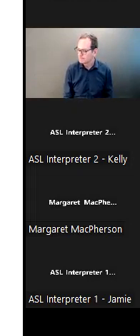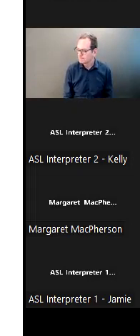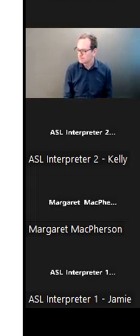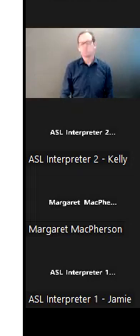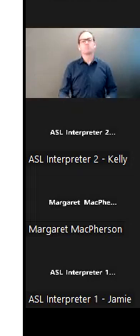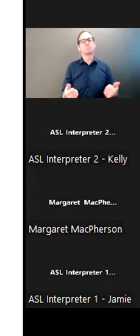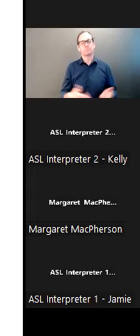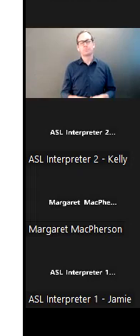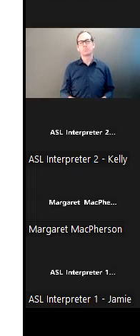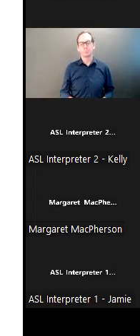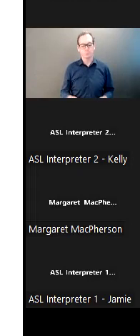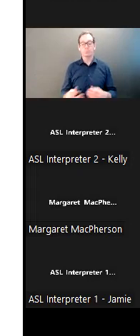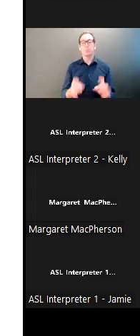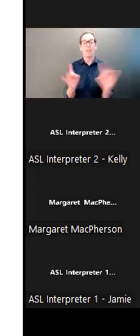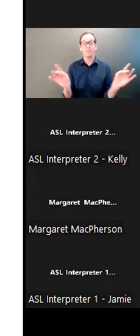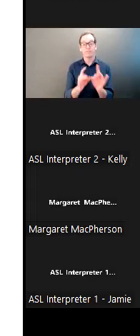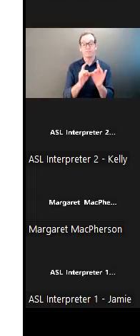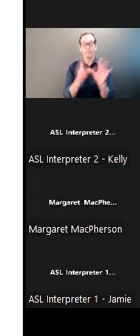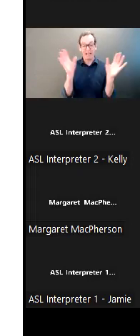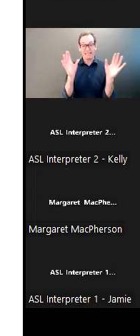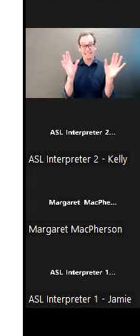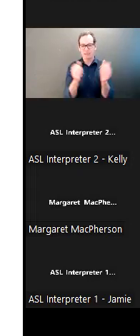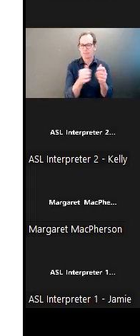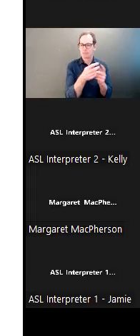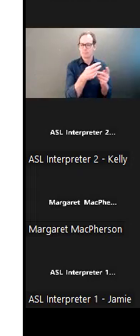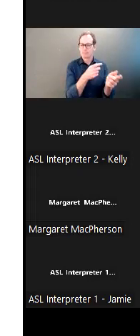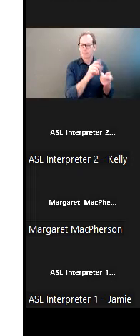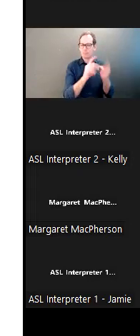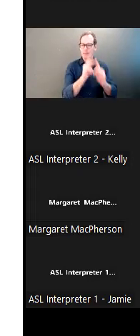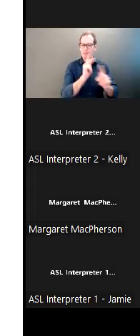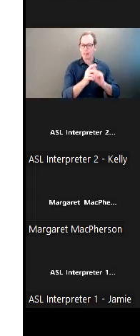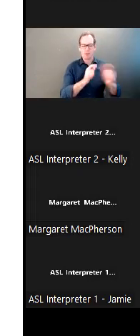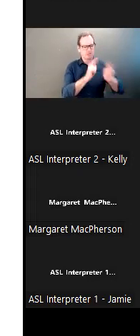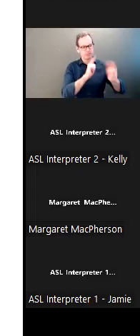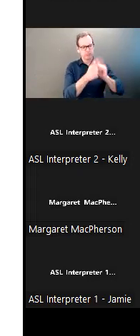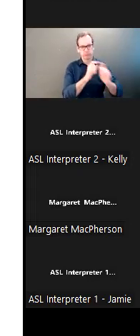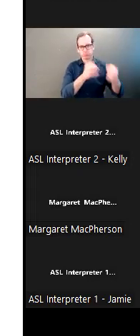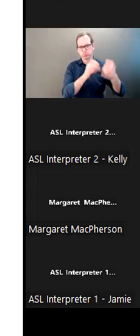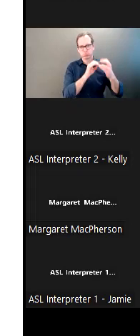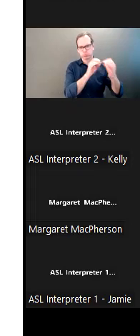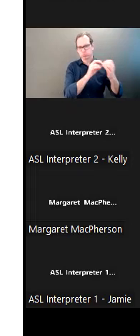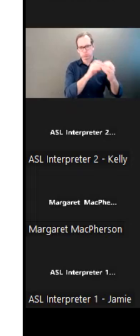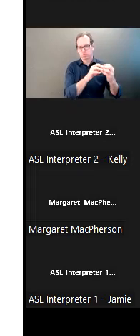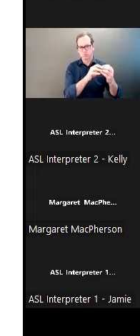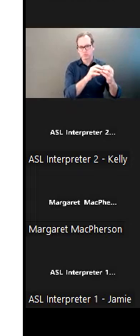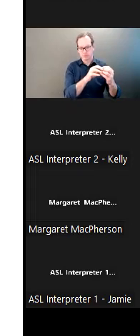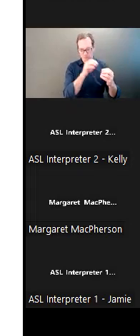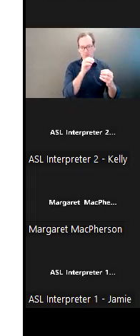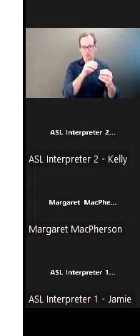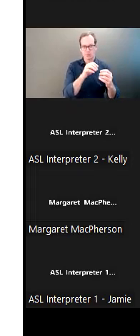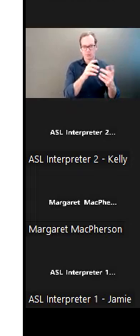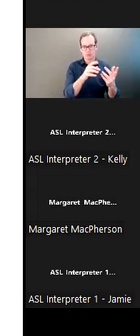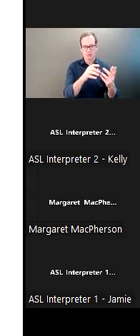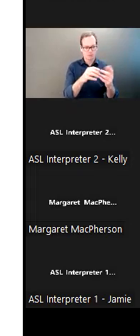interpersonal forms of violence, as I mentioned before when we talked about the different types of violence, have unique and